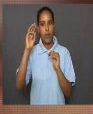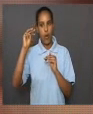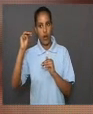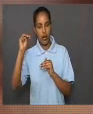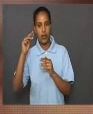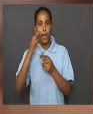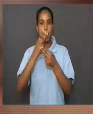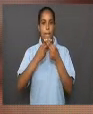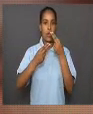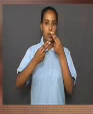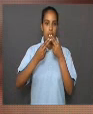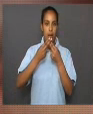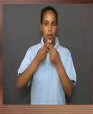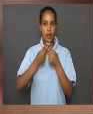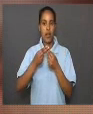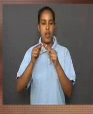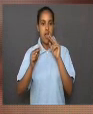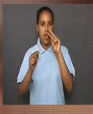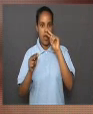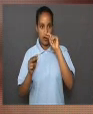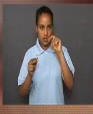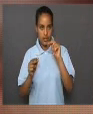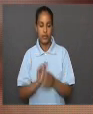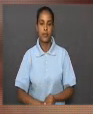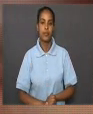molarity multiplied by N.